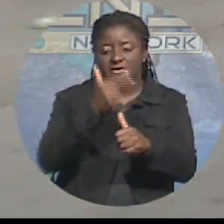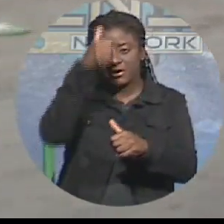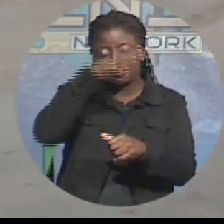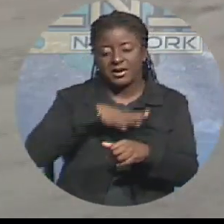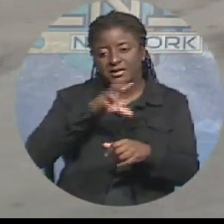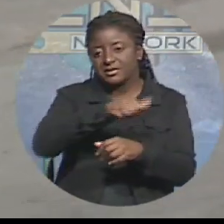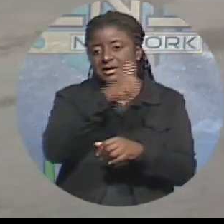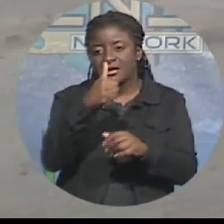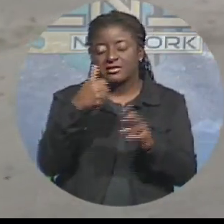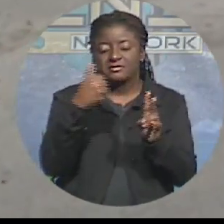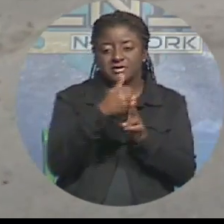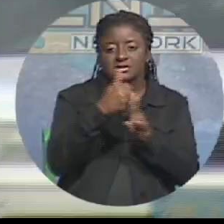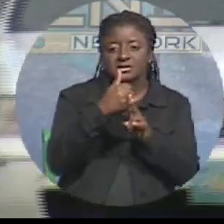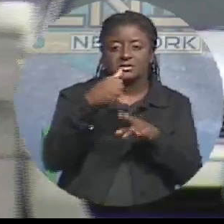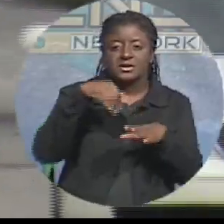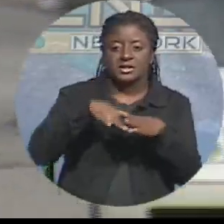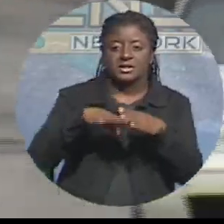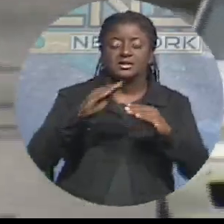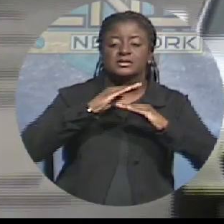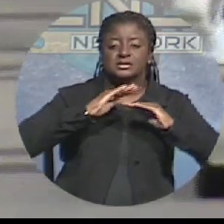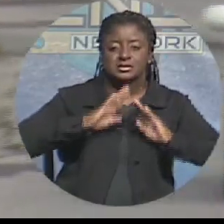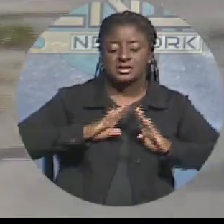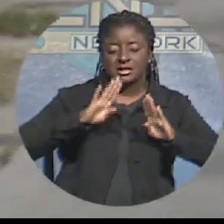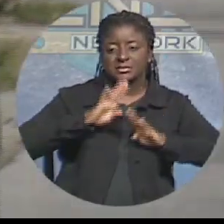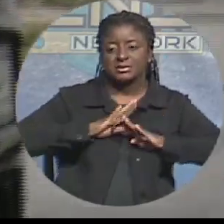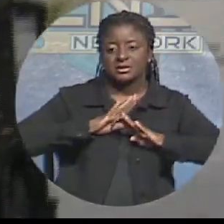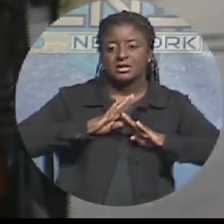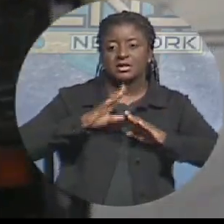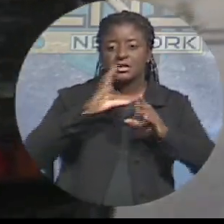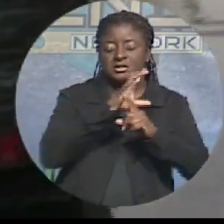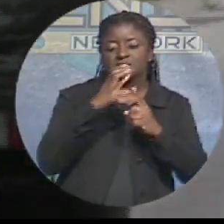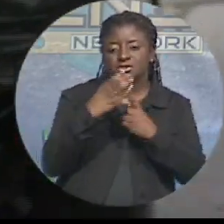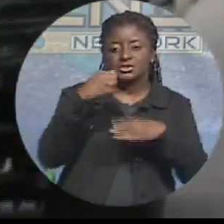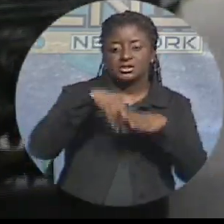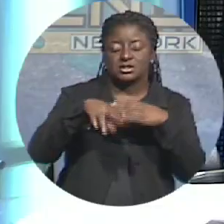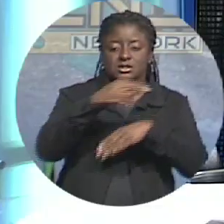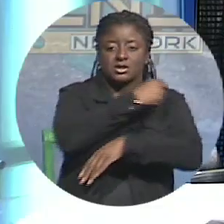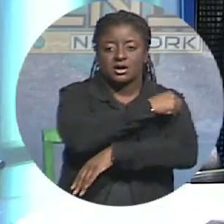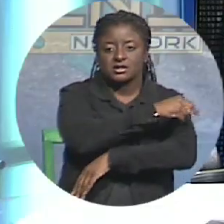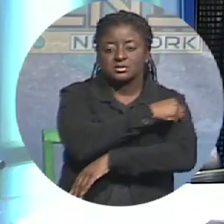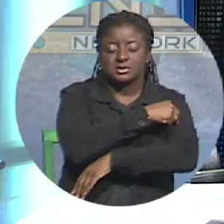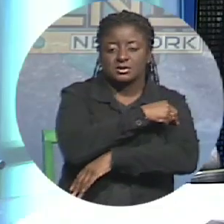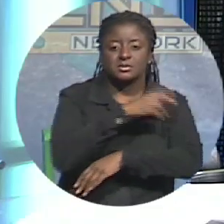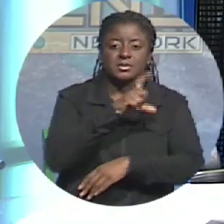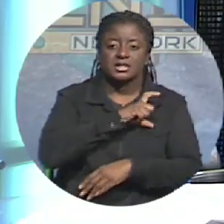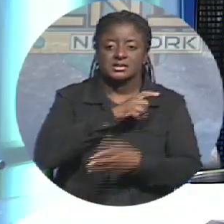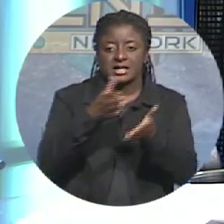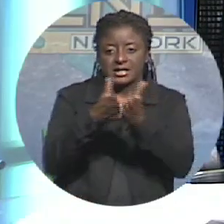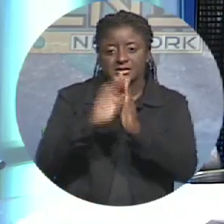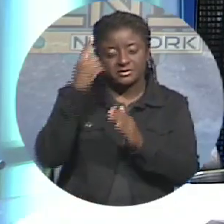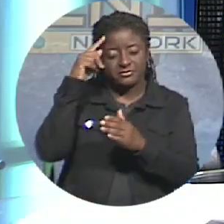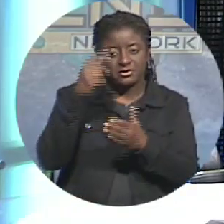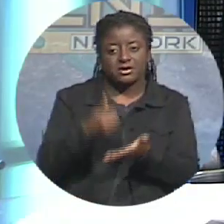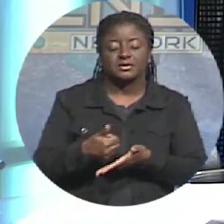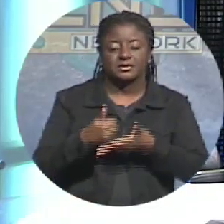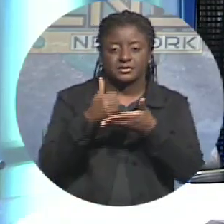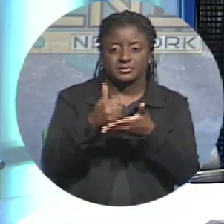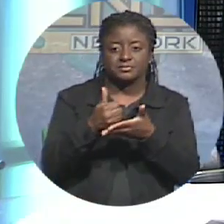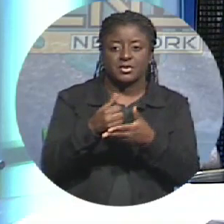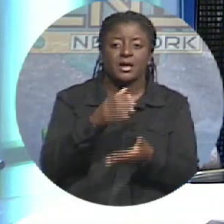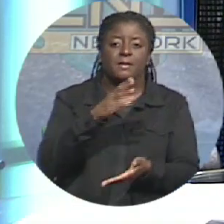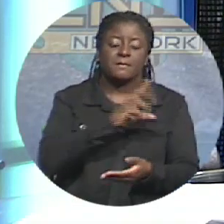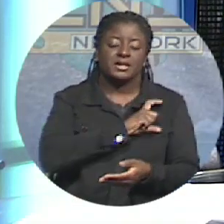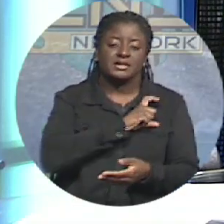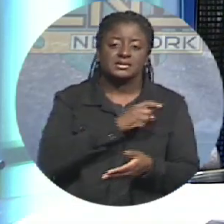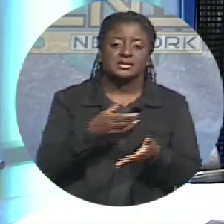hospital. Police are actively investigating and appealing for the public's assistance. Meanwhile, police here in the capital are on the hunt for